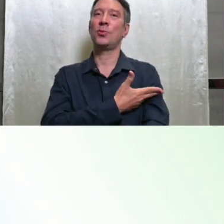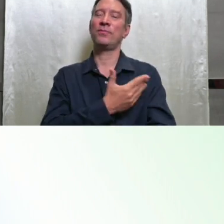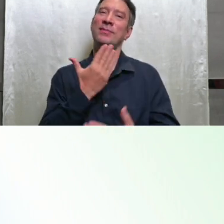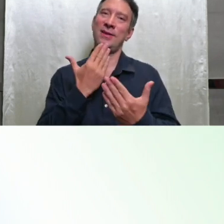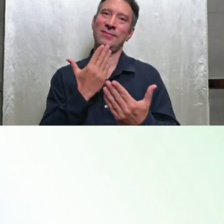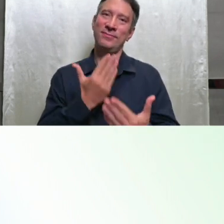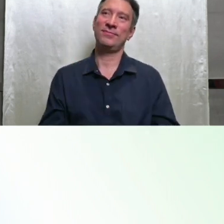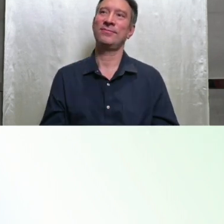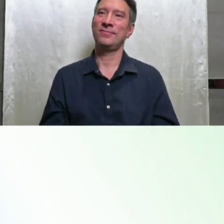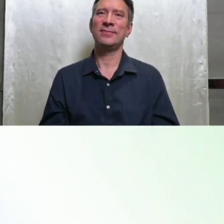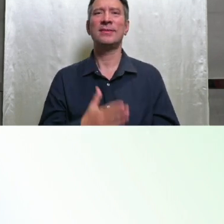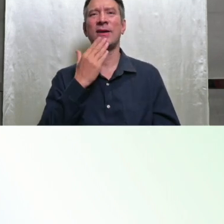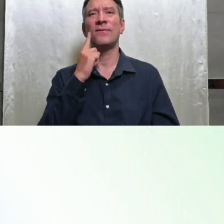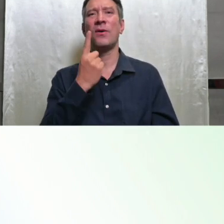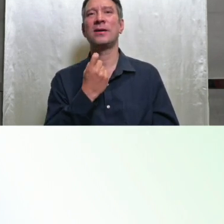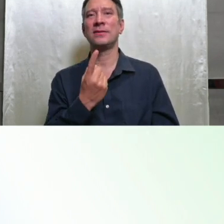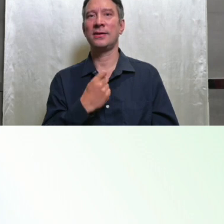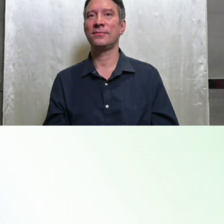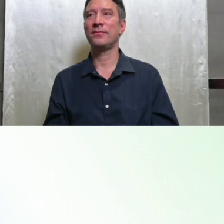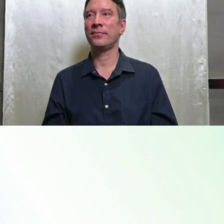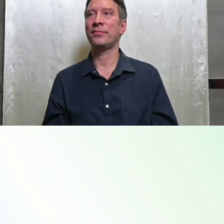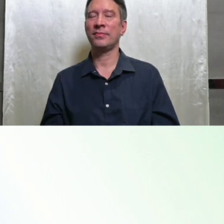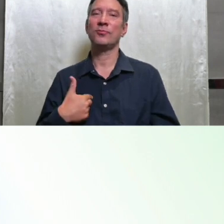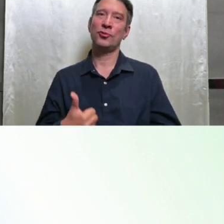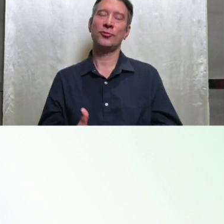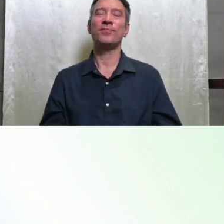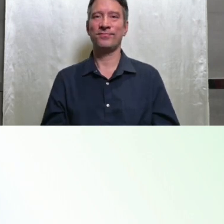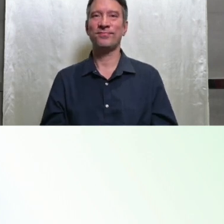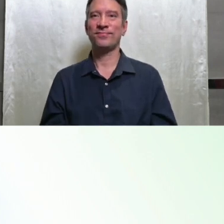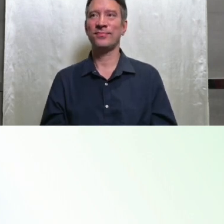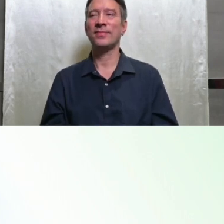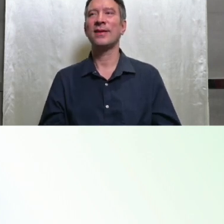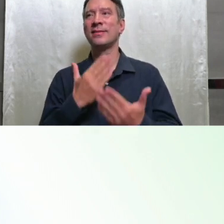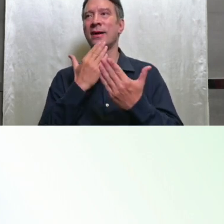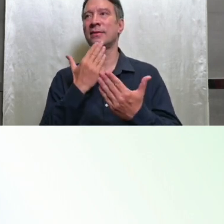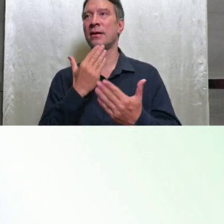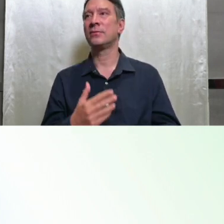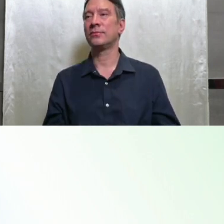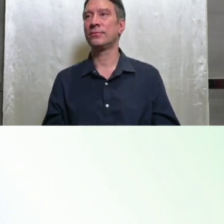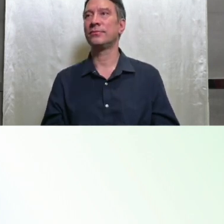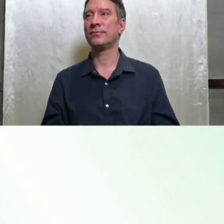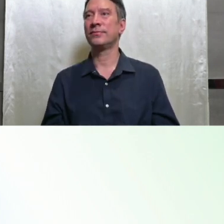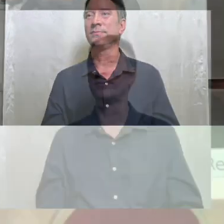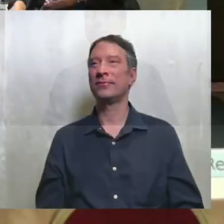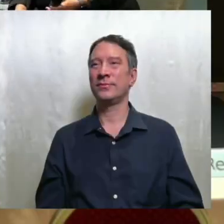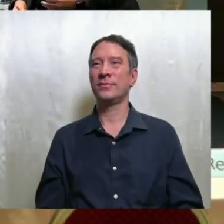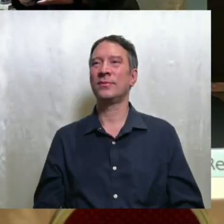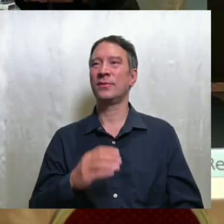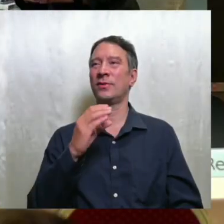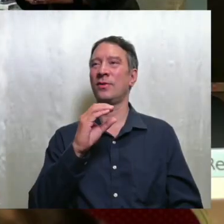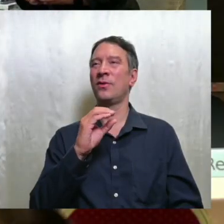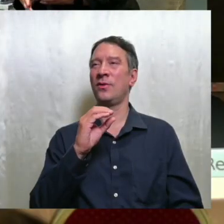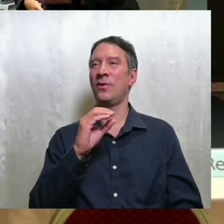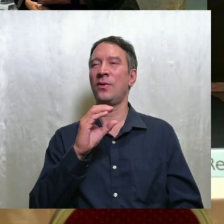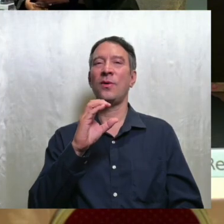Thank you so much, Omer. Thank you, and really nice video to end with. Just, you know, I